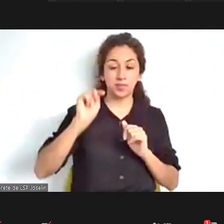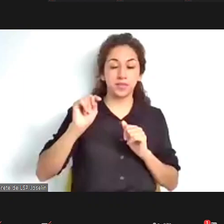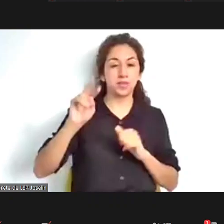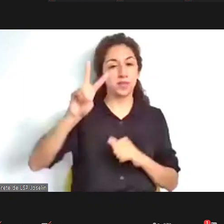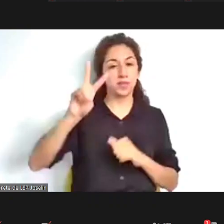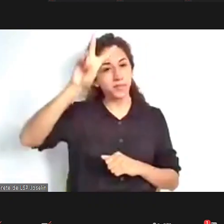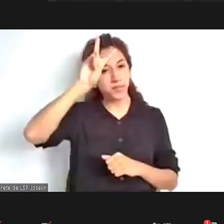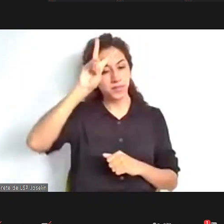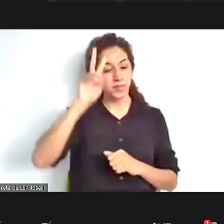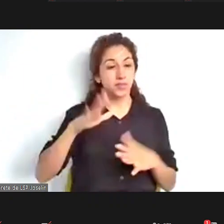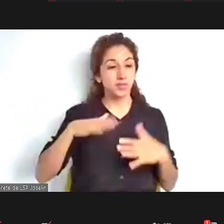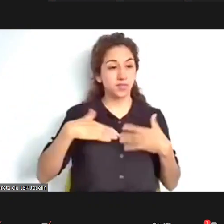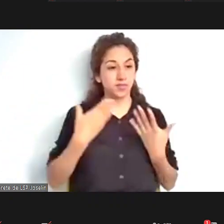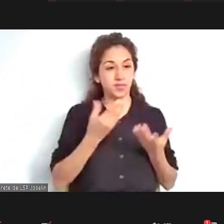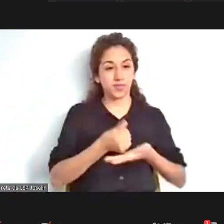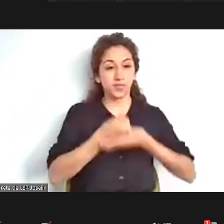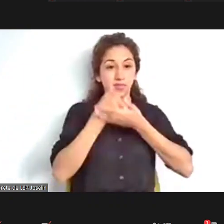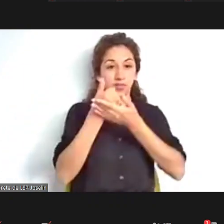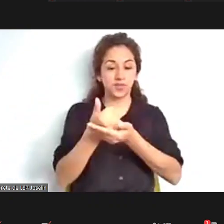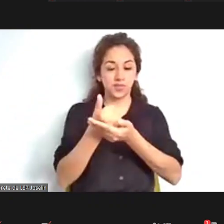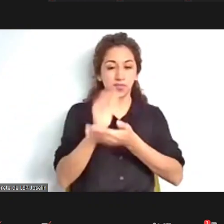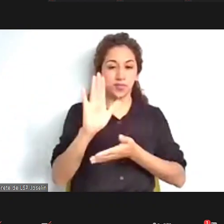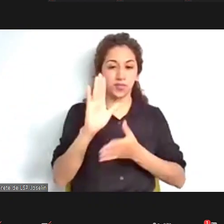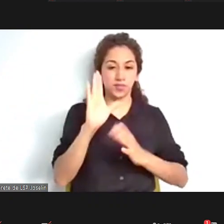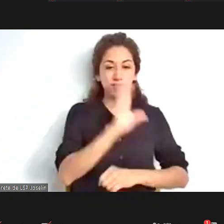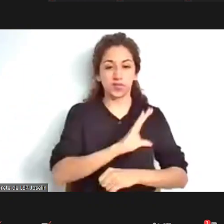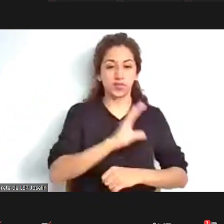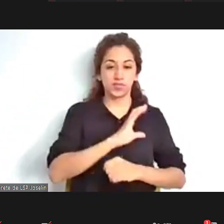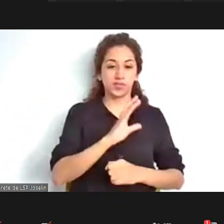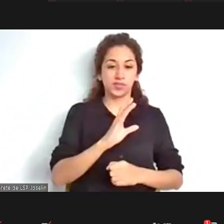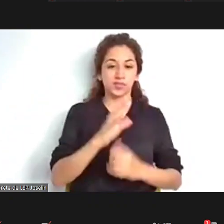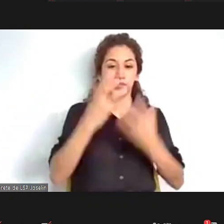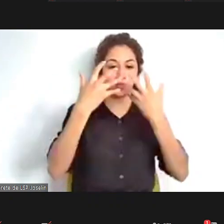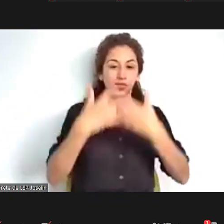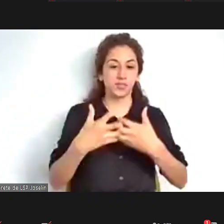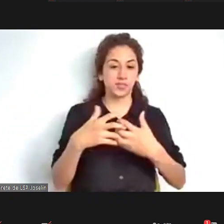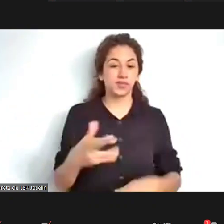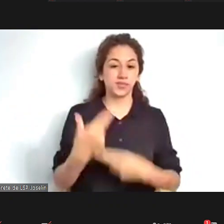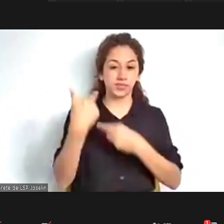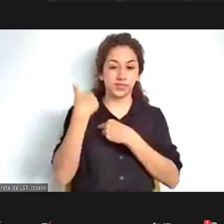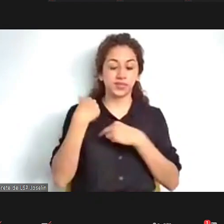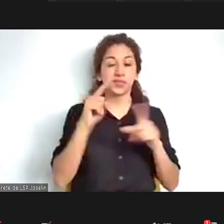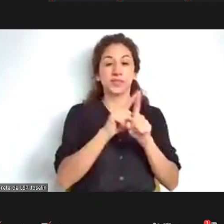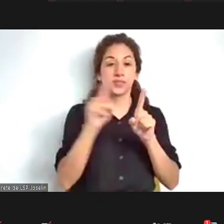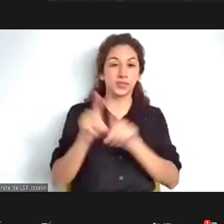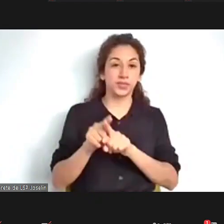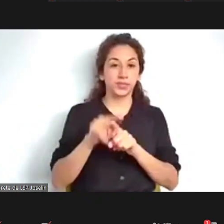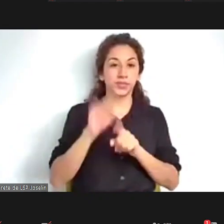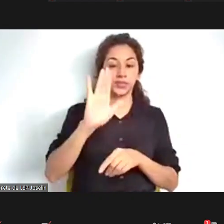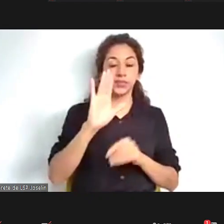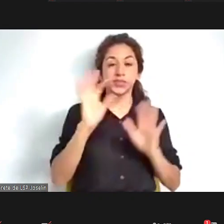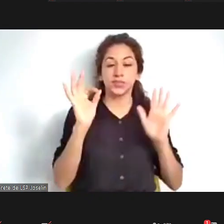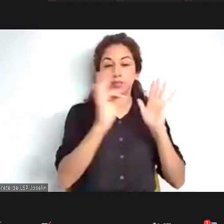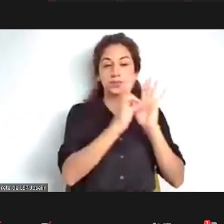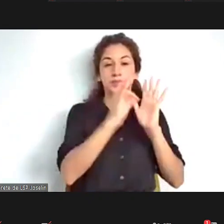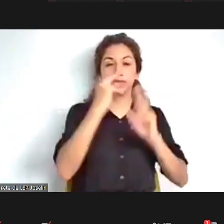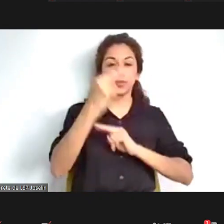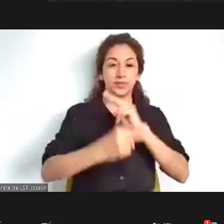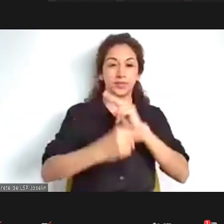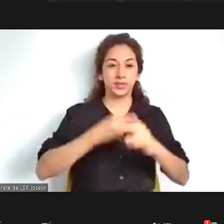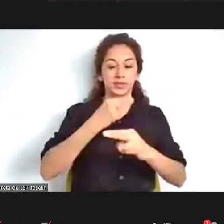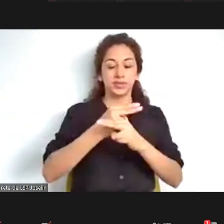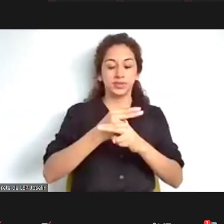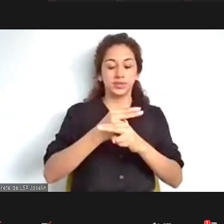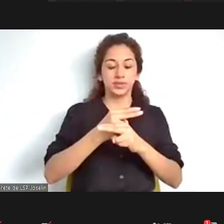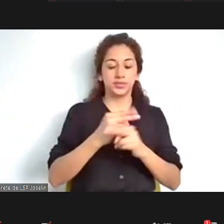to strengthen the coherence and the responsible business conduct policies specifically taking into account the